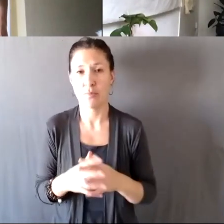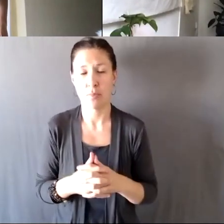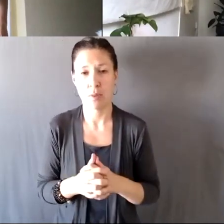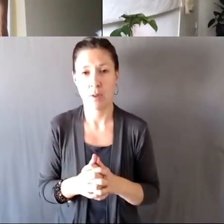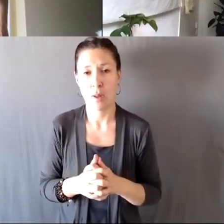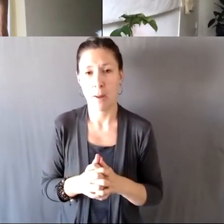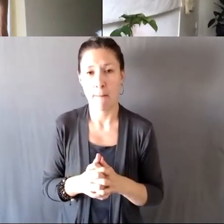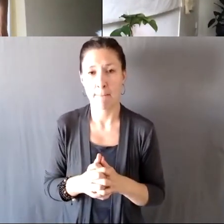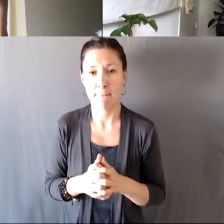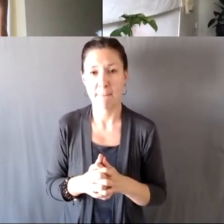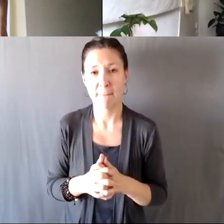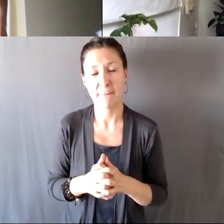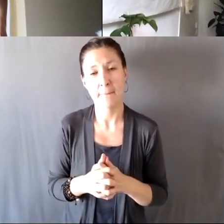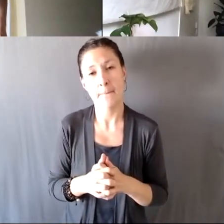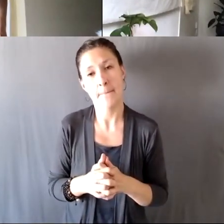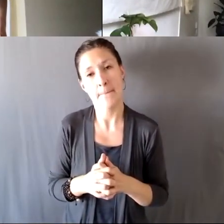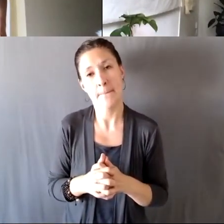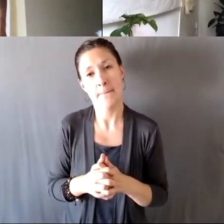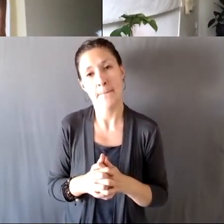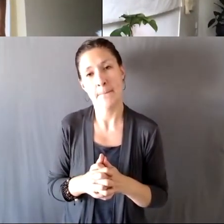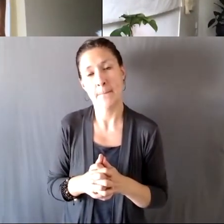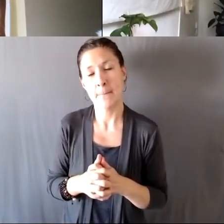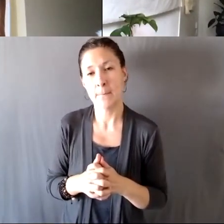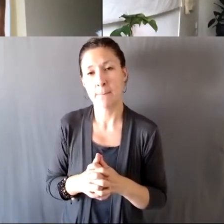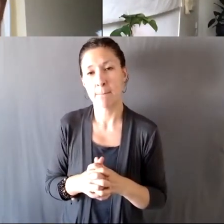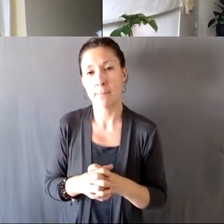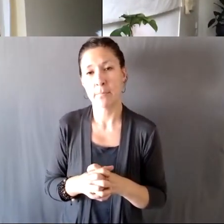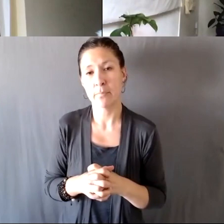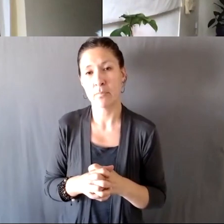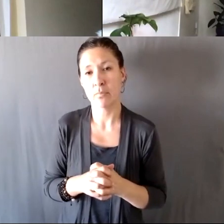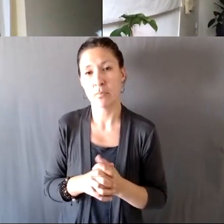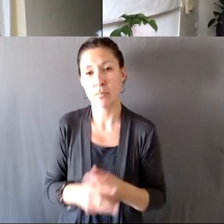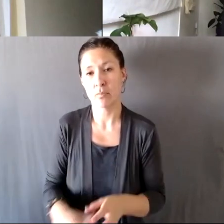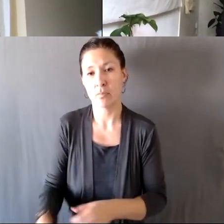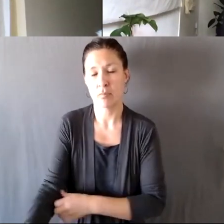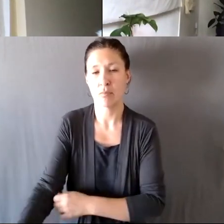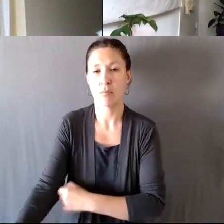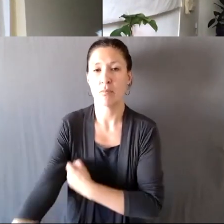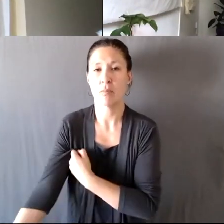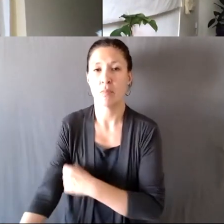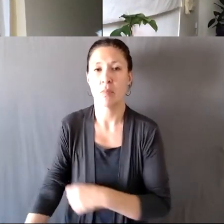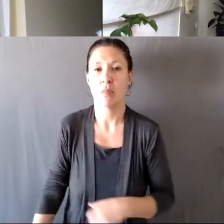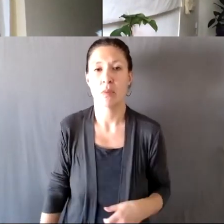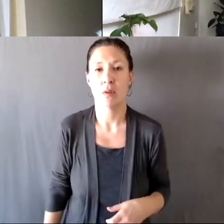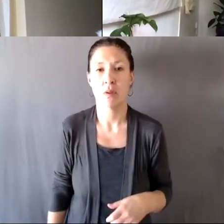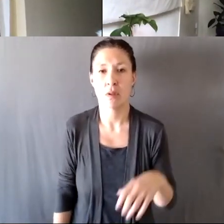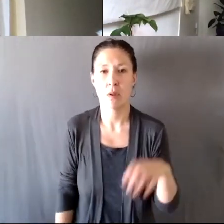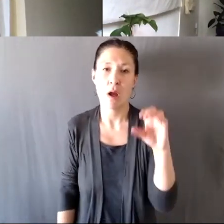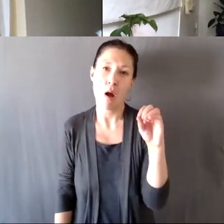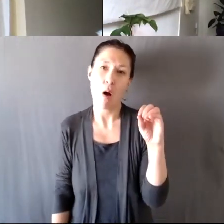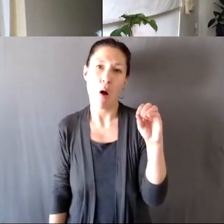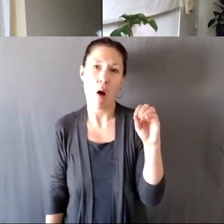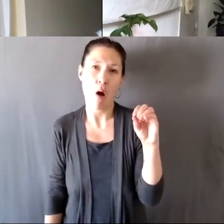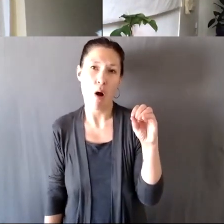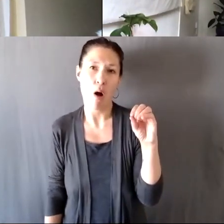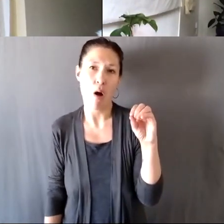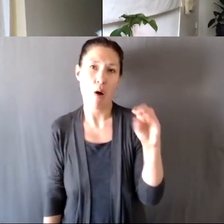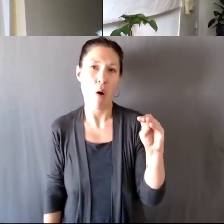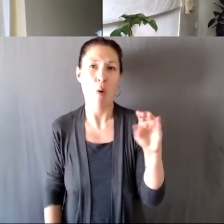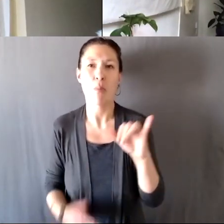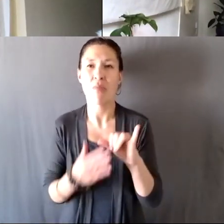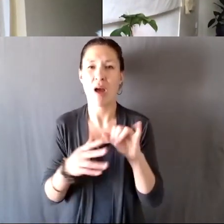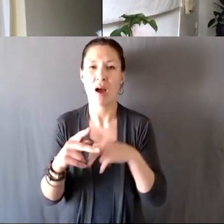So all movements in many practices are circular. This is the essence of the